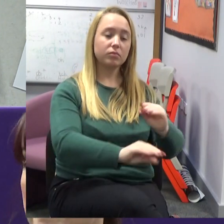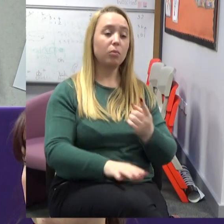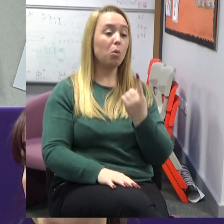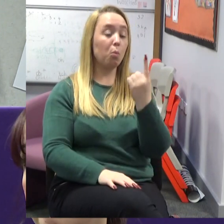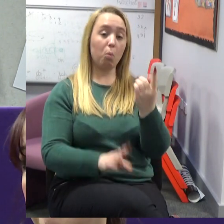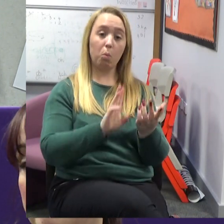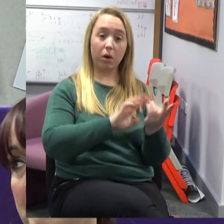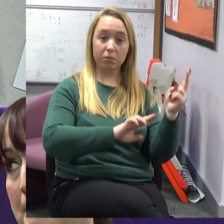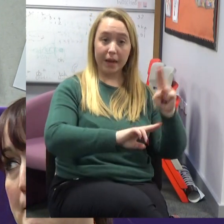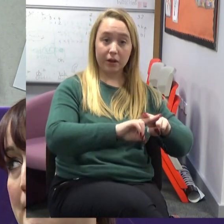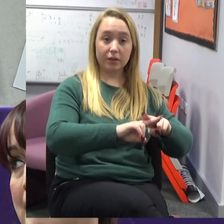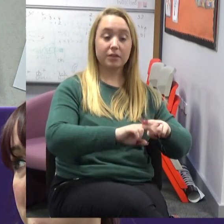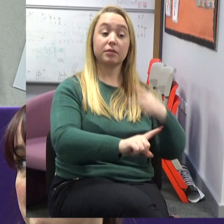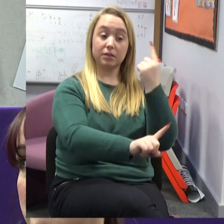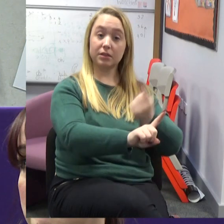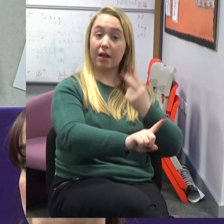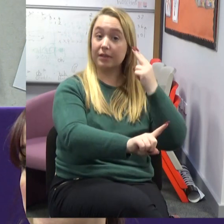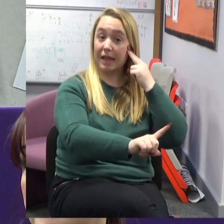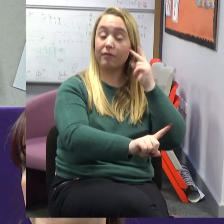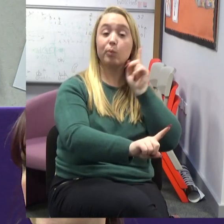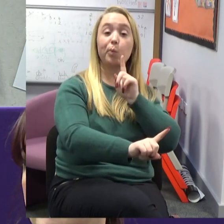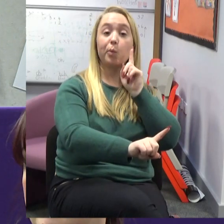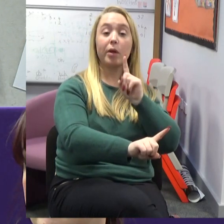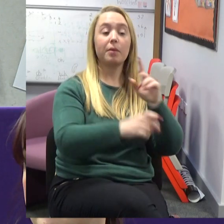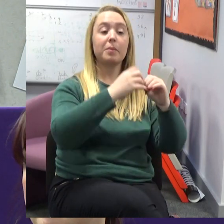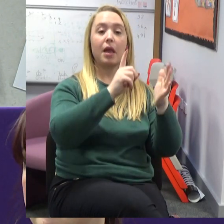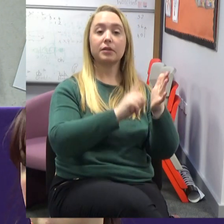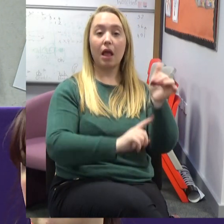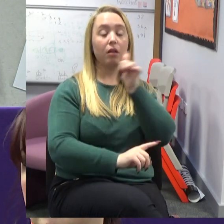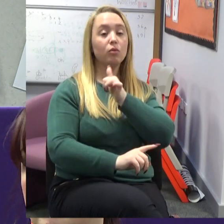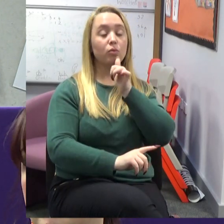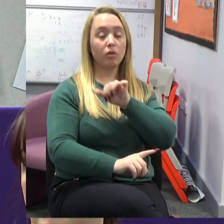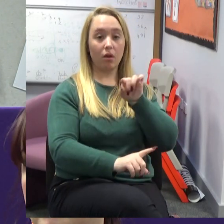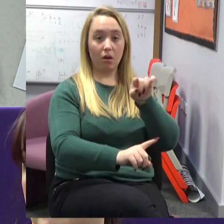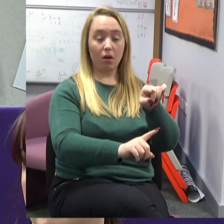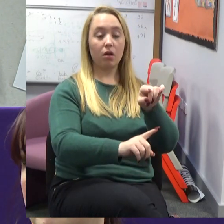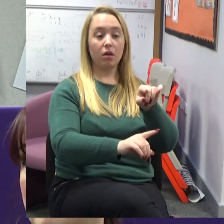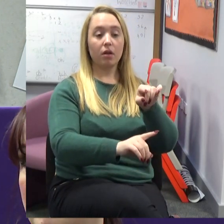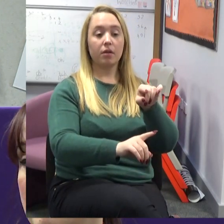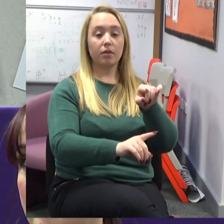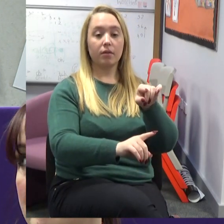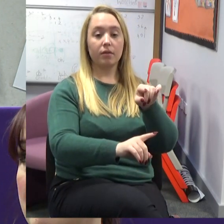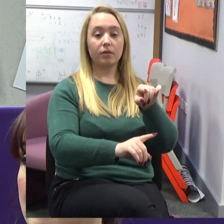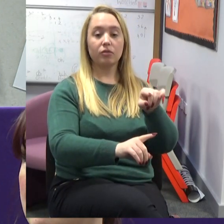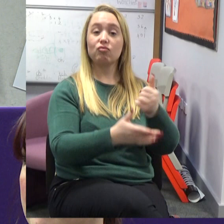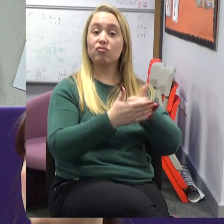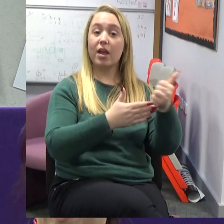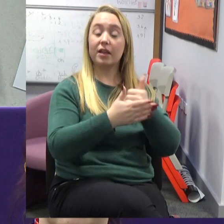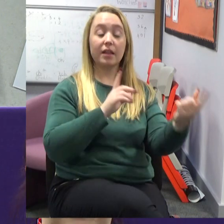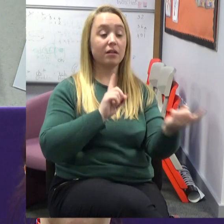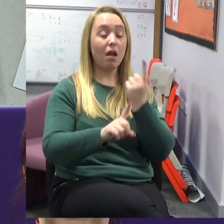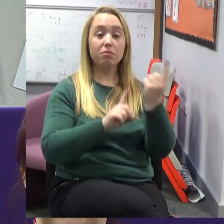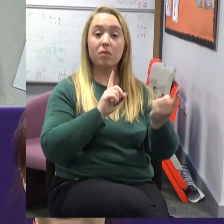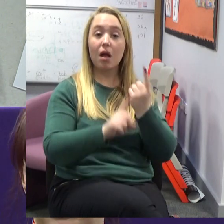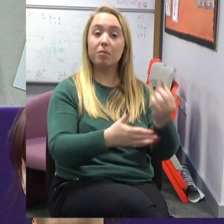our parents, who is deaf herself and a BSL user, she often comes in actually to help with Paul's sign language